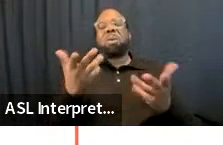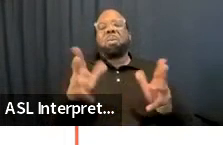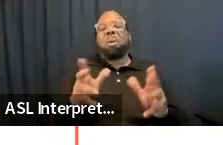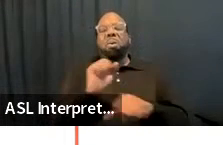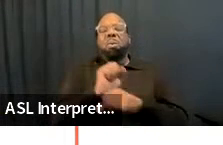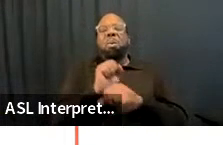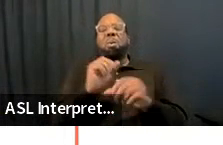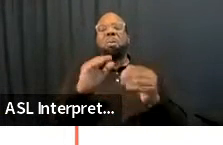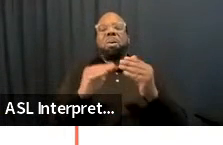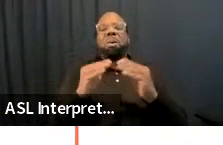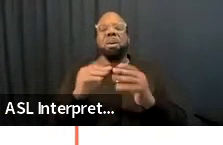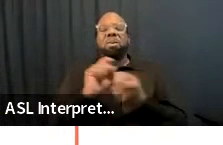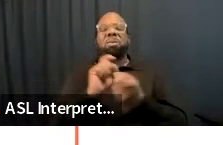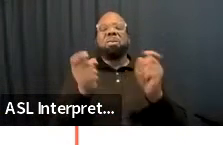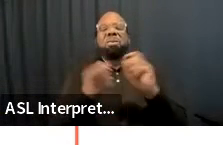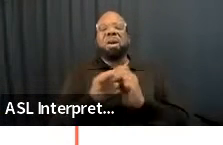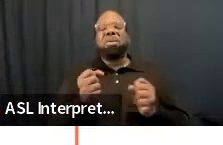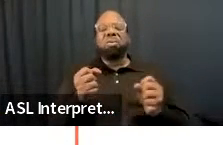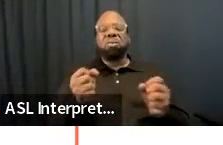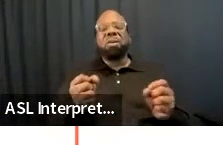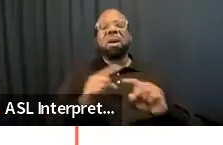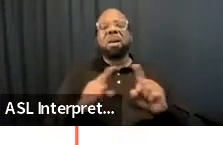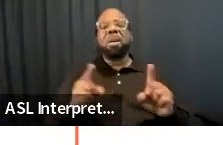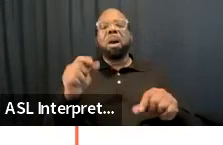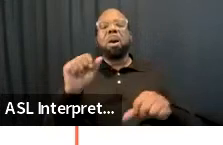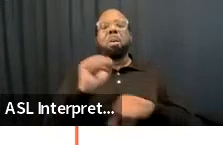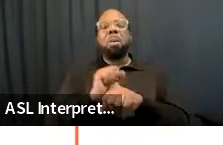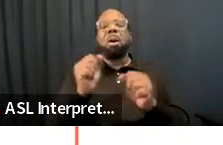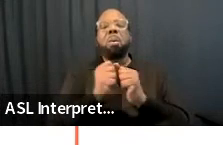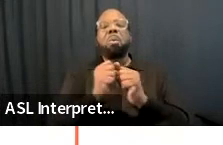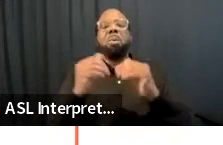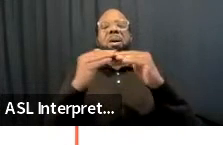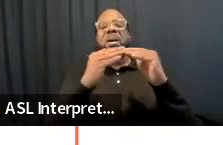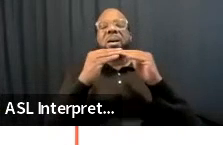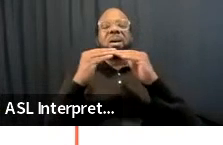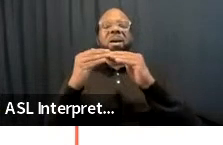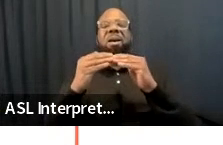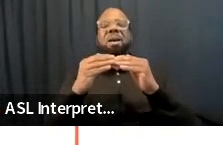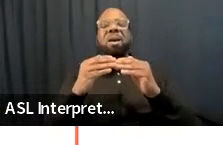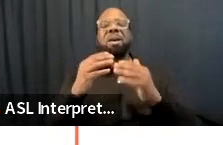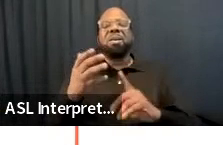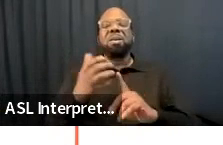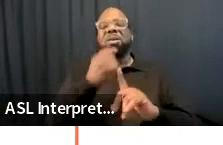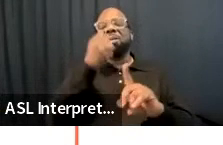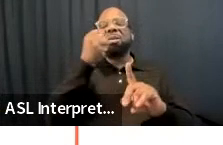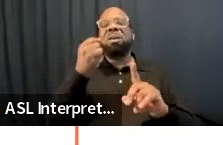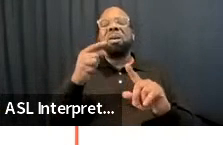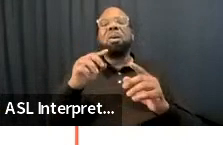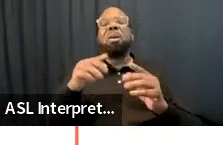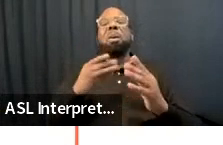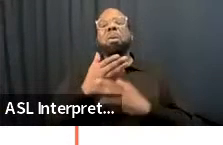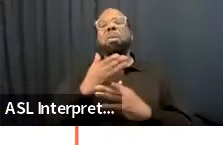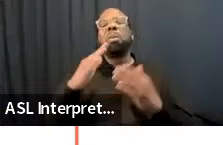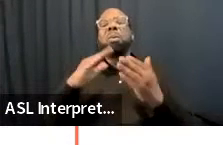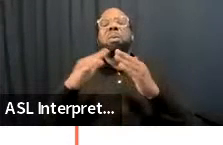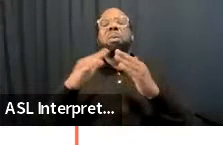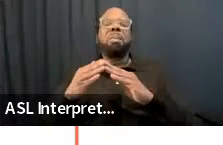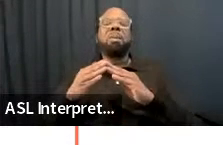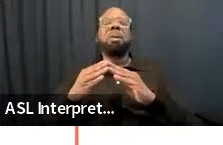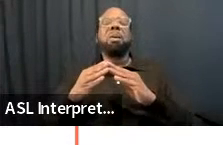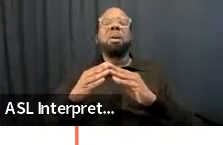transform streets as well. And we work with our colleagues at DOT to achieve that through more neighborhood-focused initiatives. So over